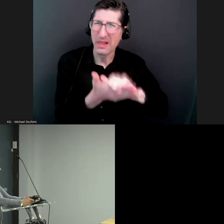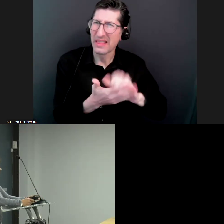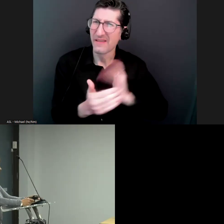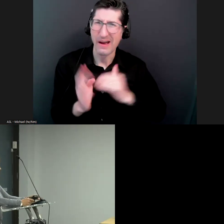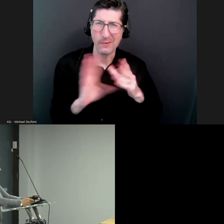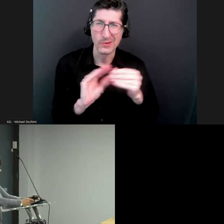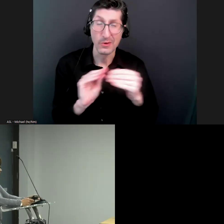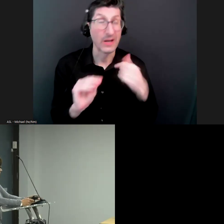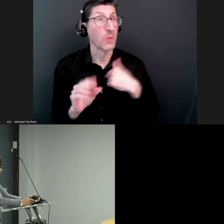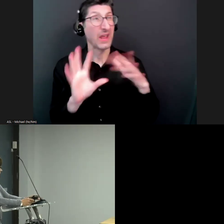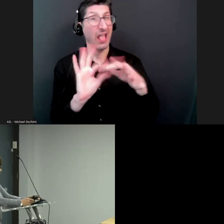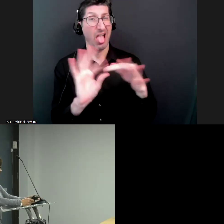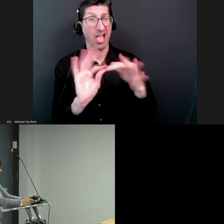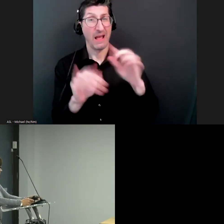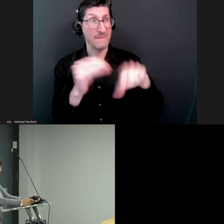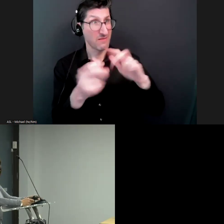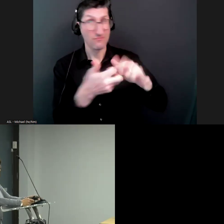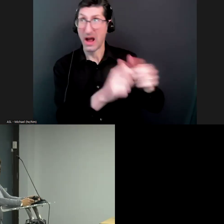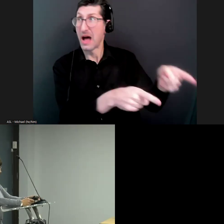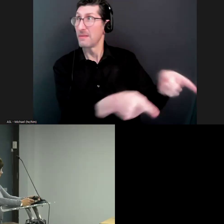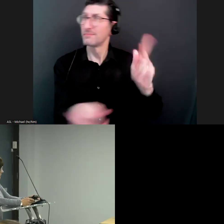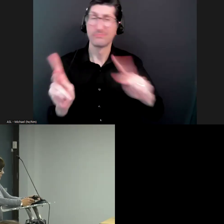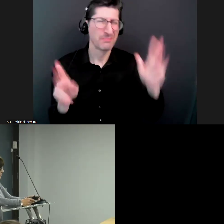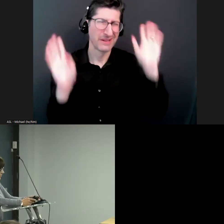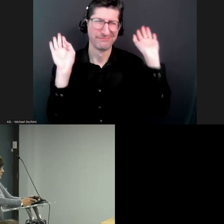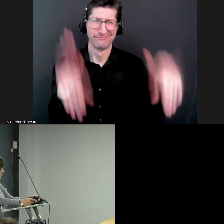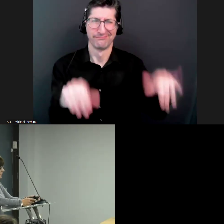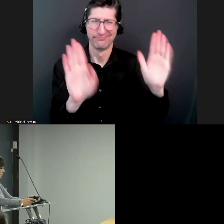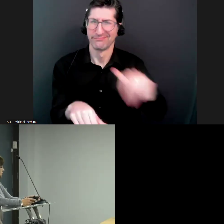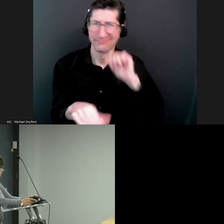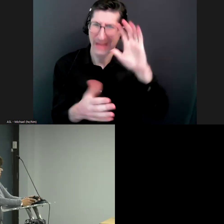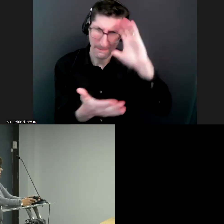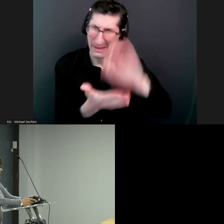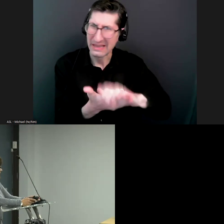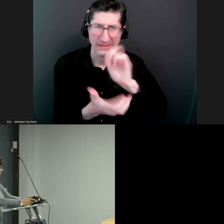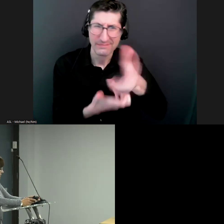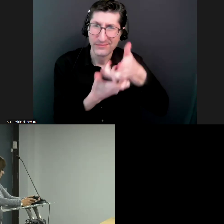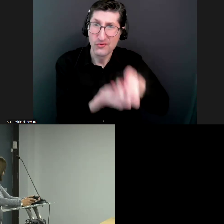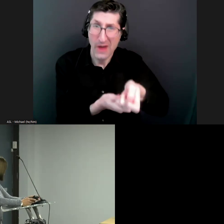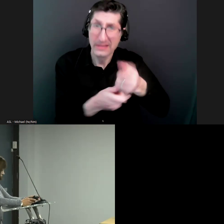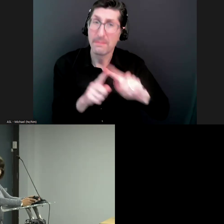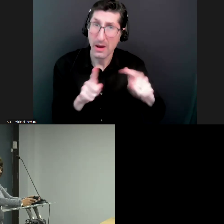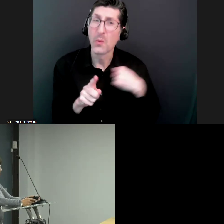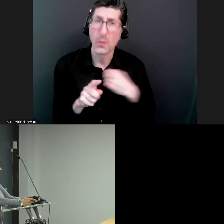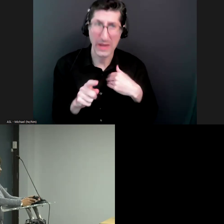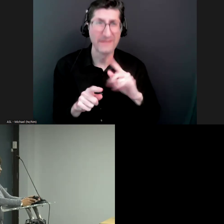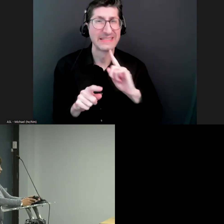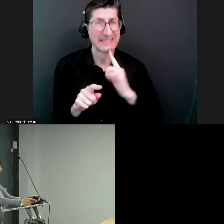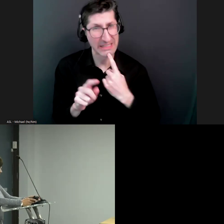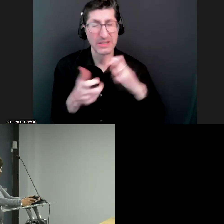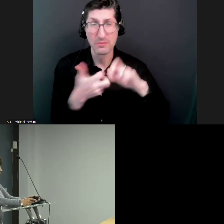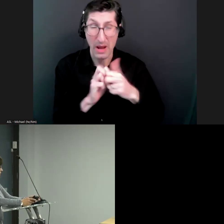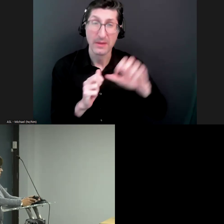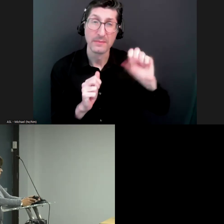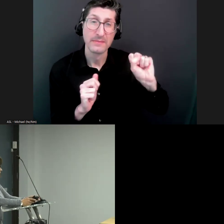talk to people about these issues. But there is a real serious issue here. That silica dust is all over the neighborhood,